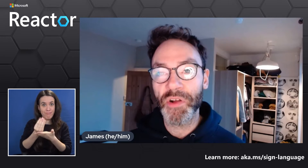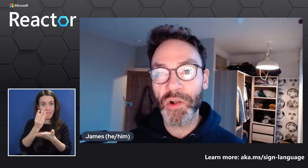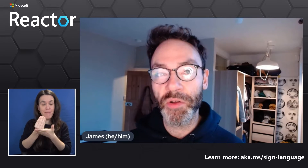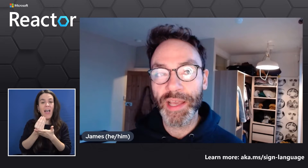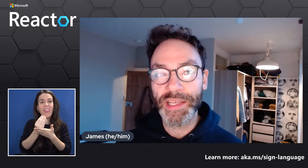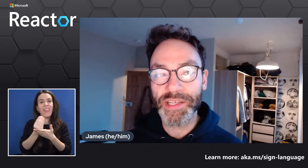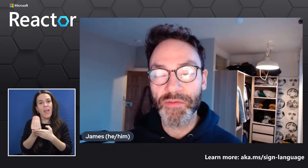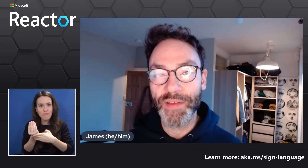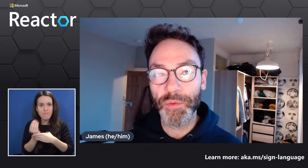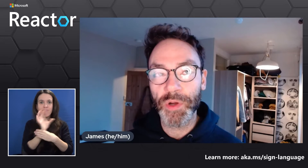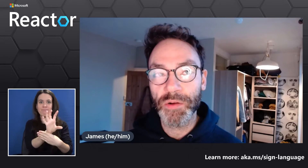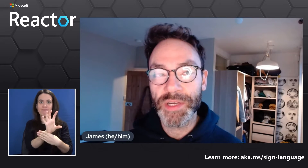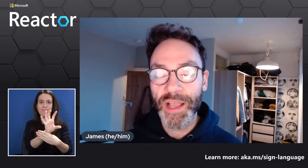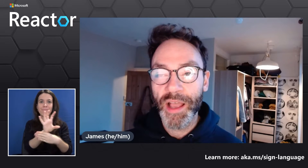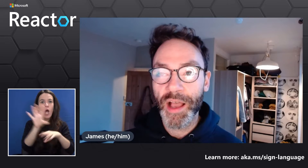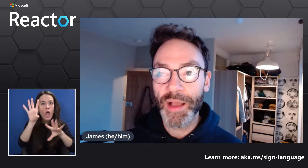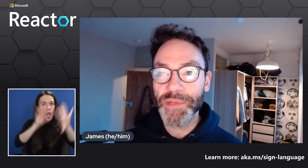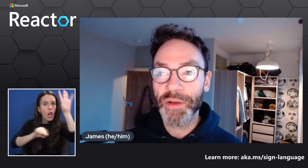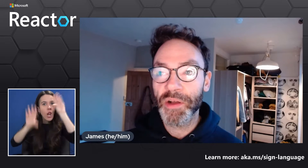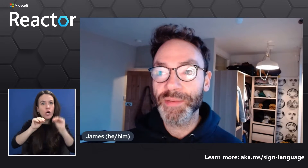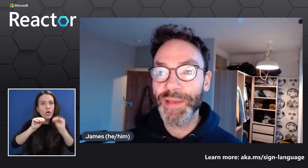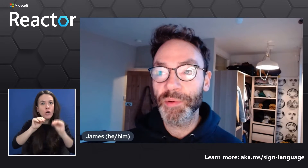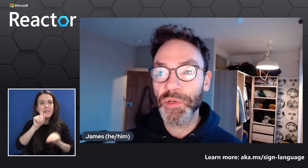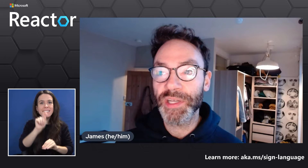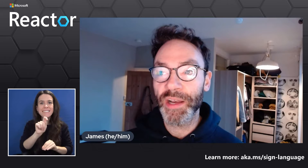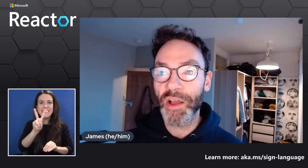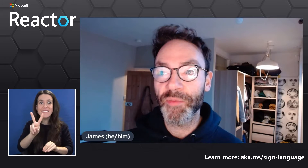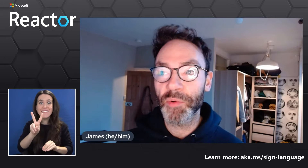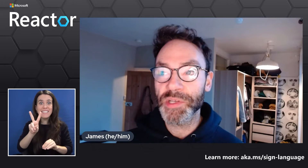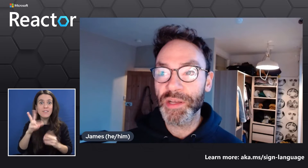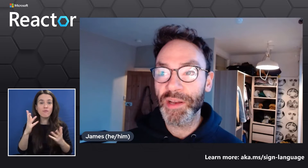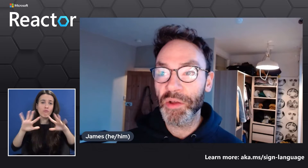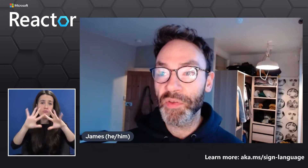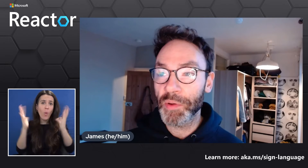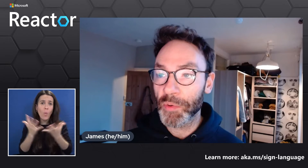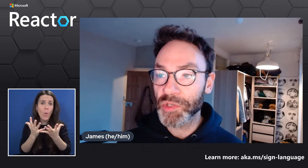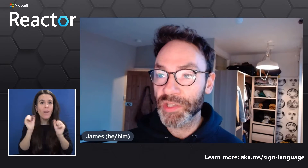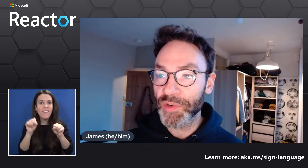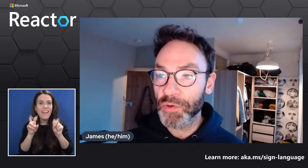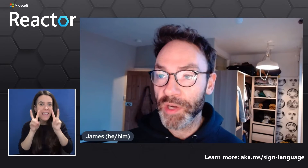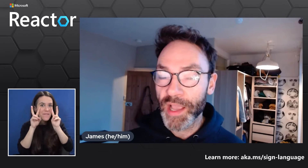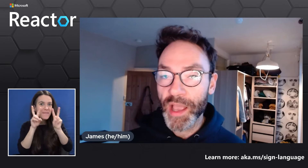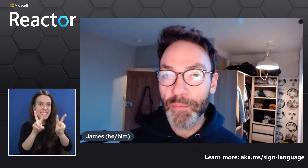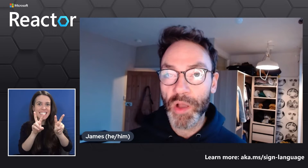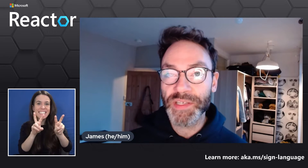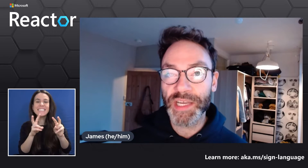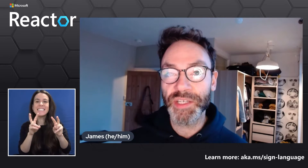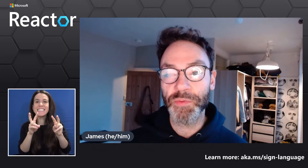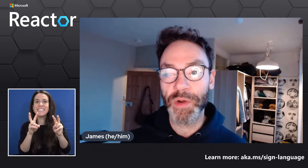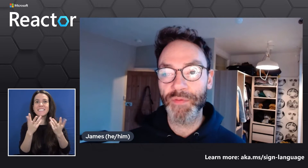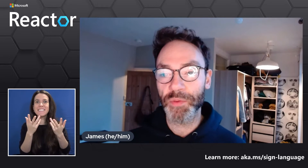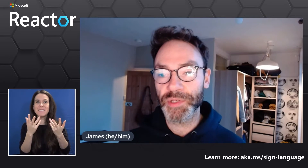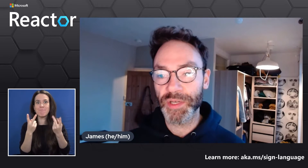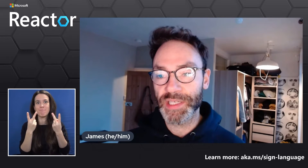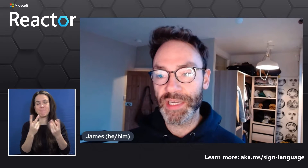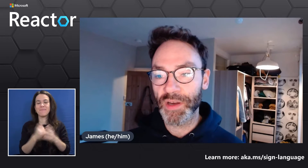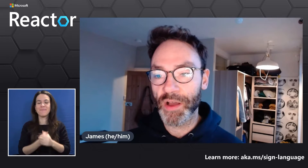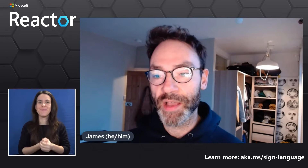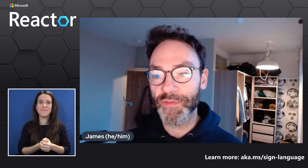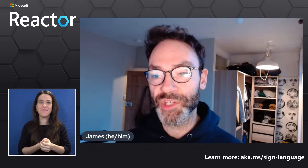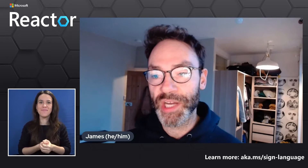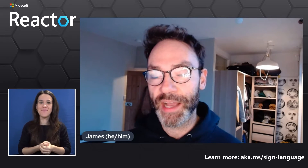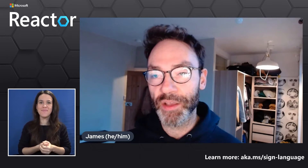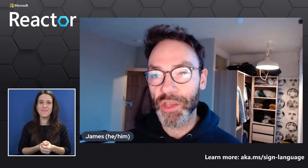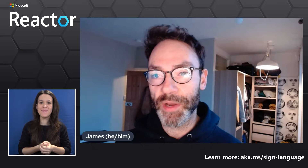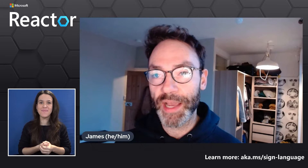later for our colleagues around the world. So hi to people watching it live, but also hello if you are watching the recording. Both sessions will have the opportunity of a